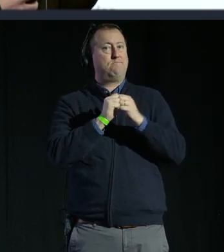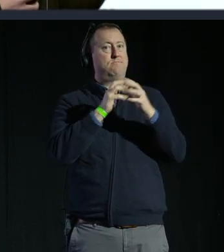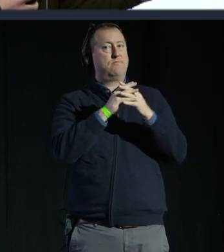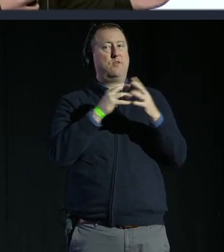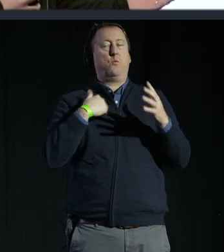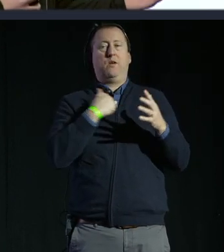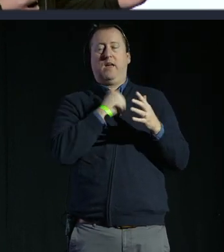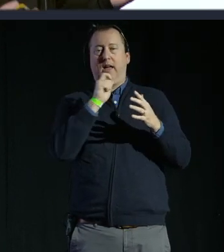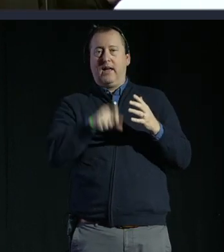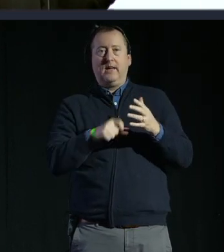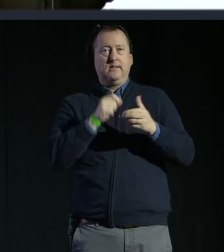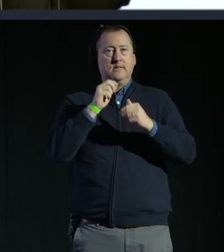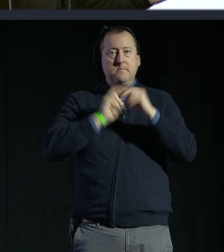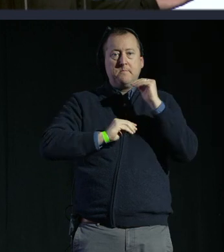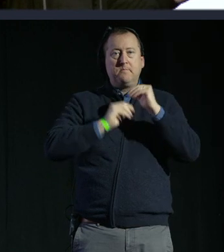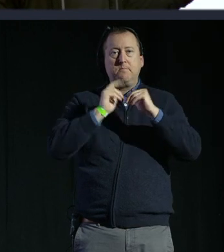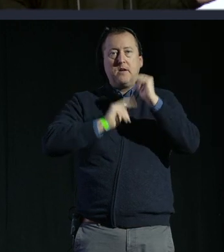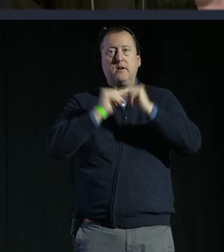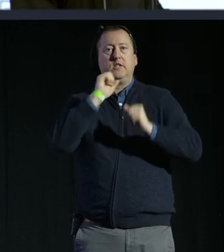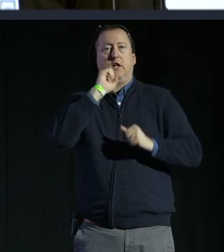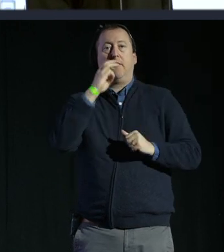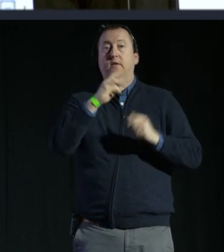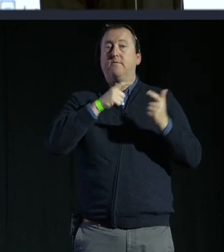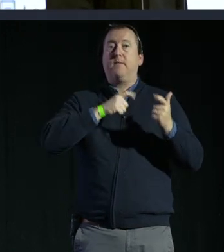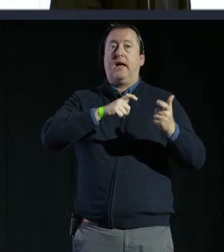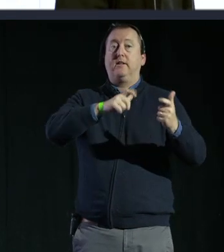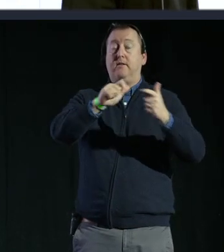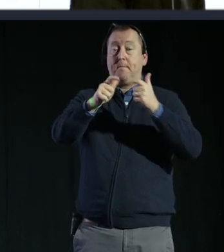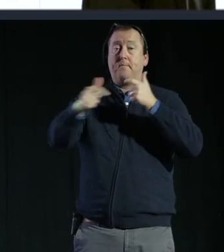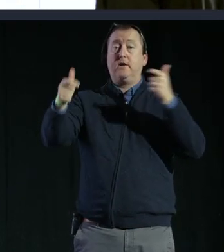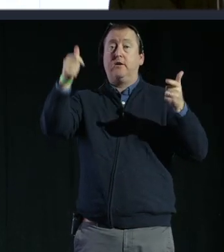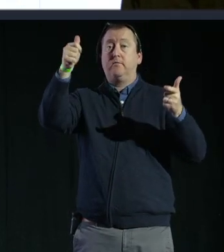greater speed and greater scale.